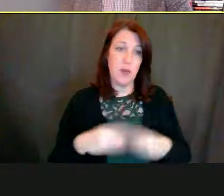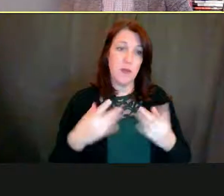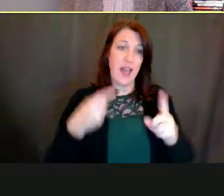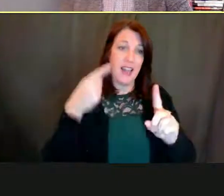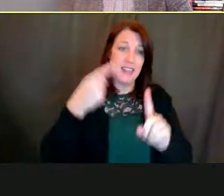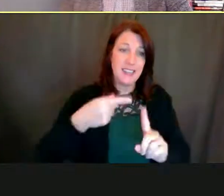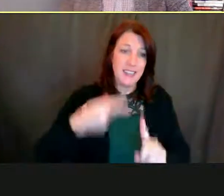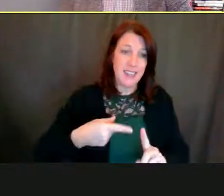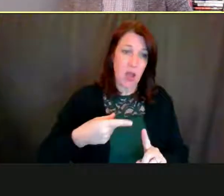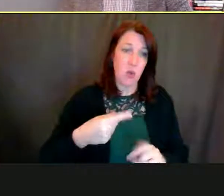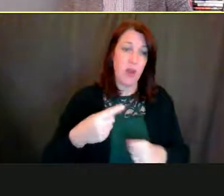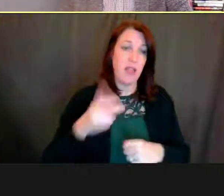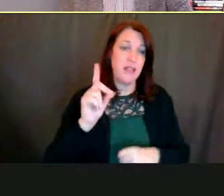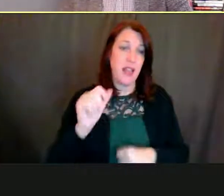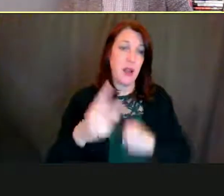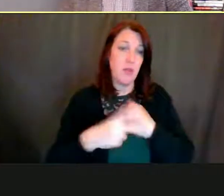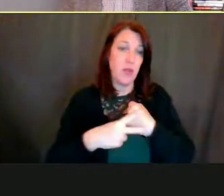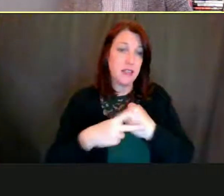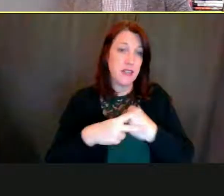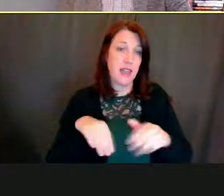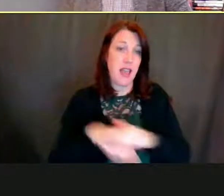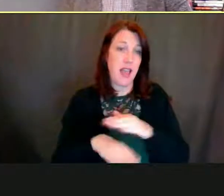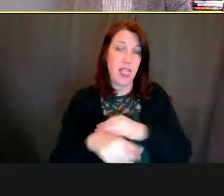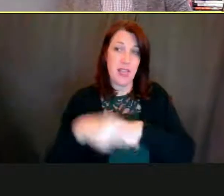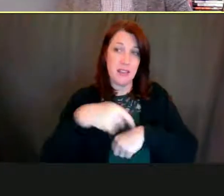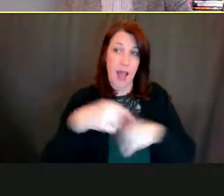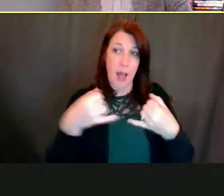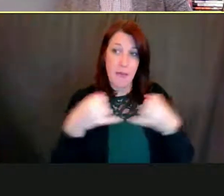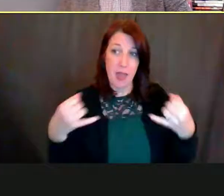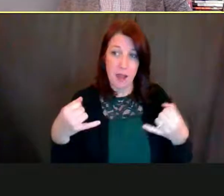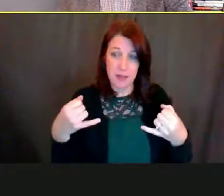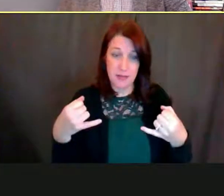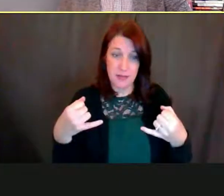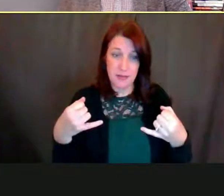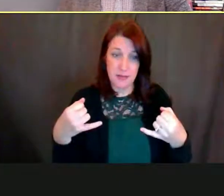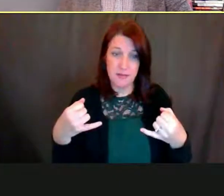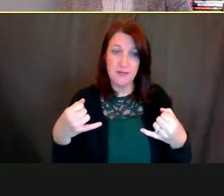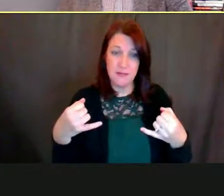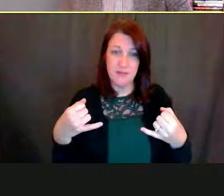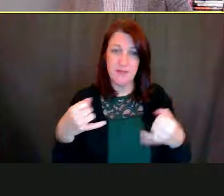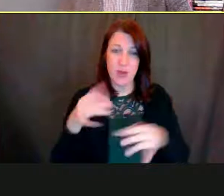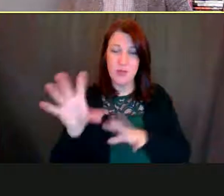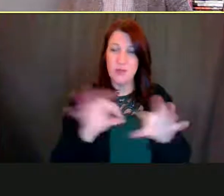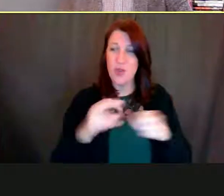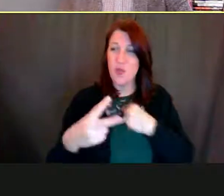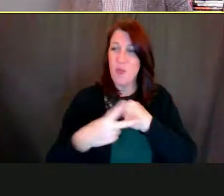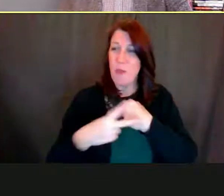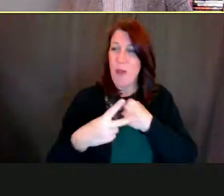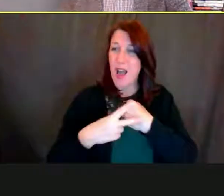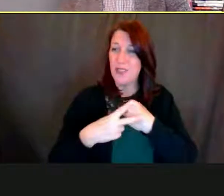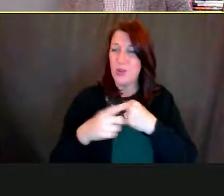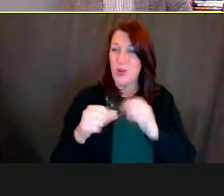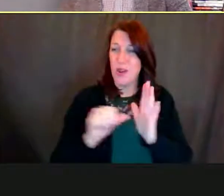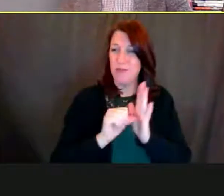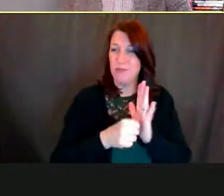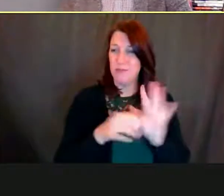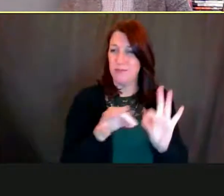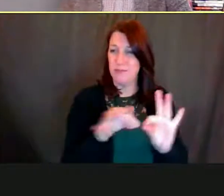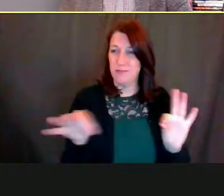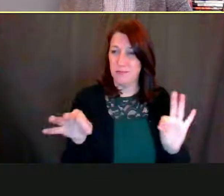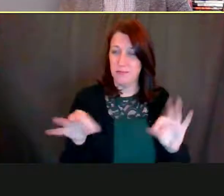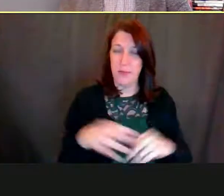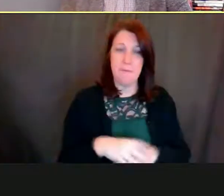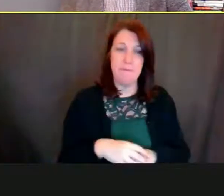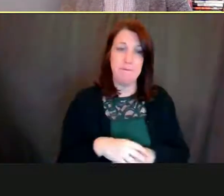data preservation, access, and associated timelines. And this is where the selected repository can really be indicated, and